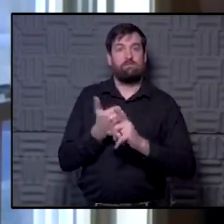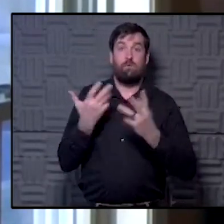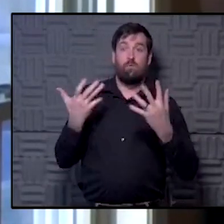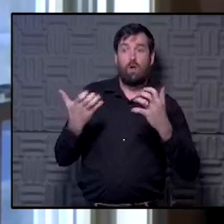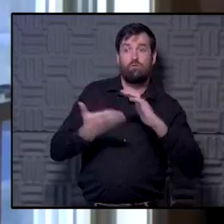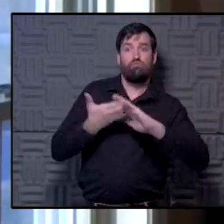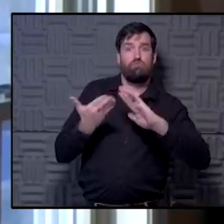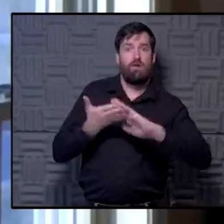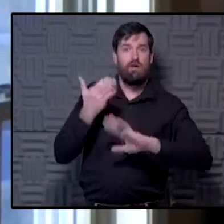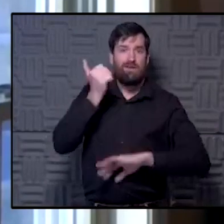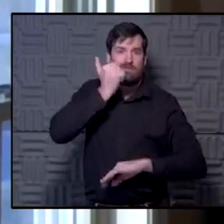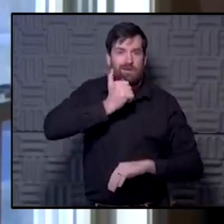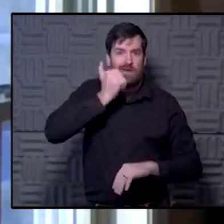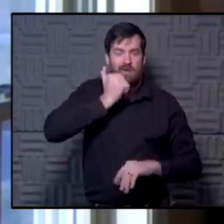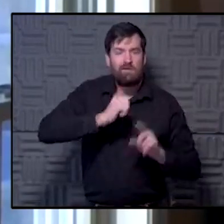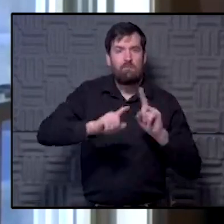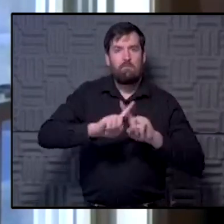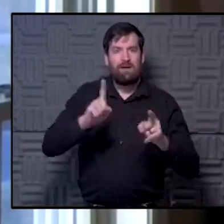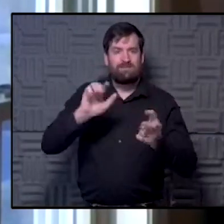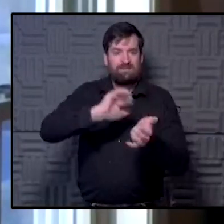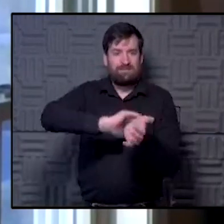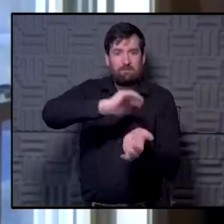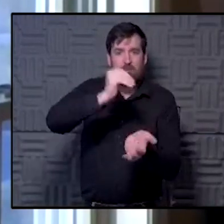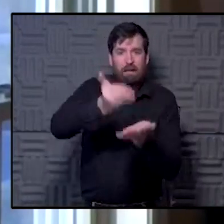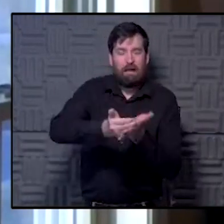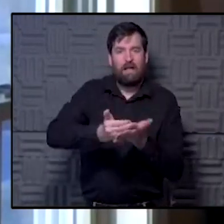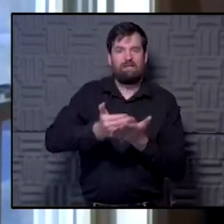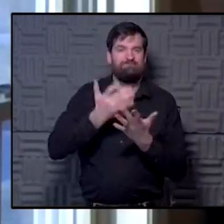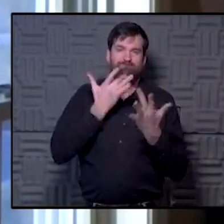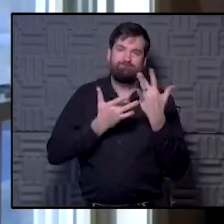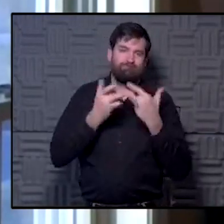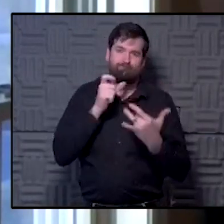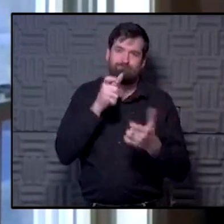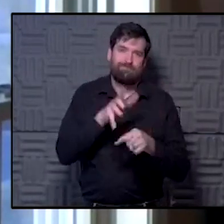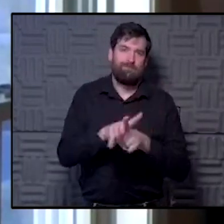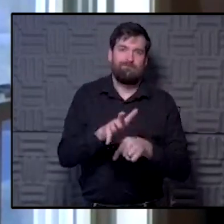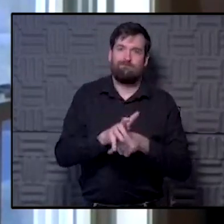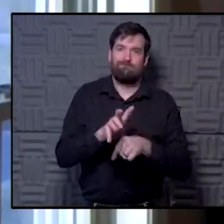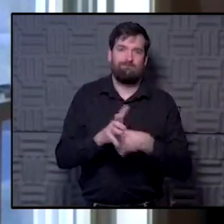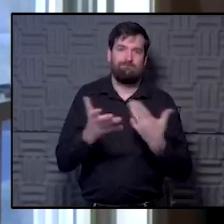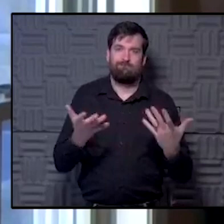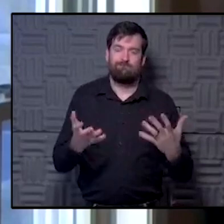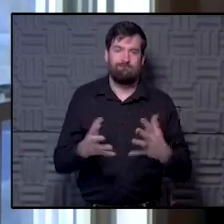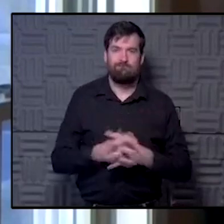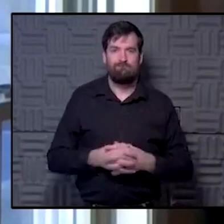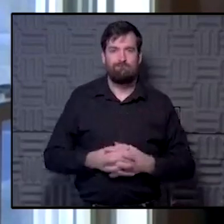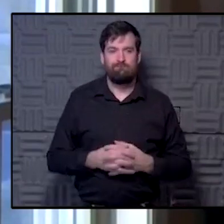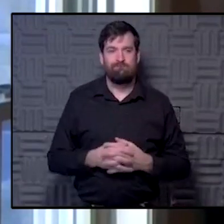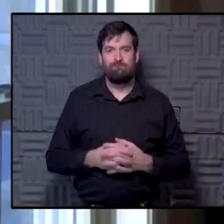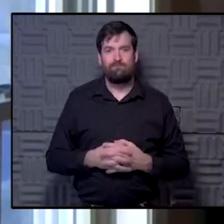run every day, but the supply isn't necessarily at the level that we'd like to see it